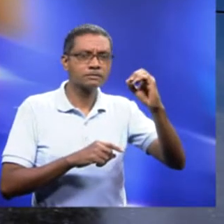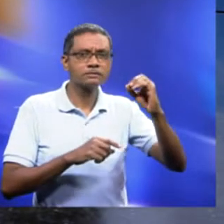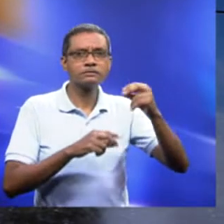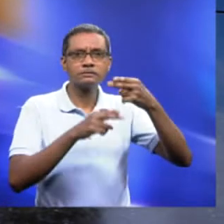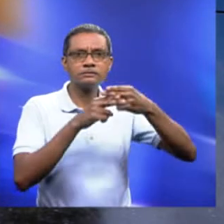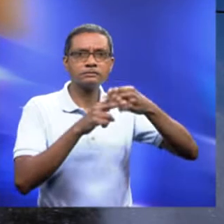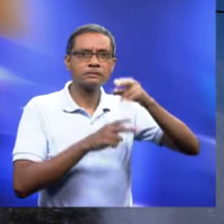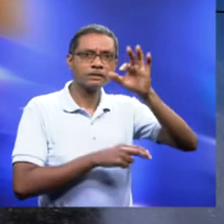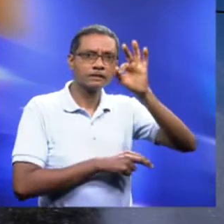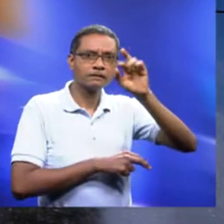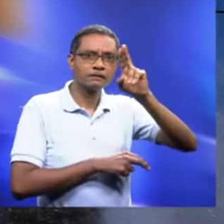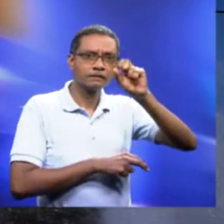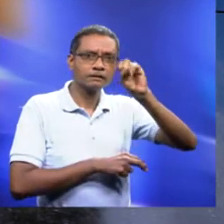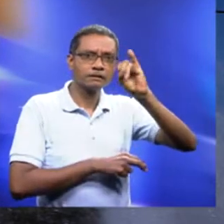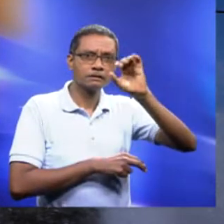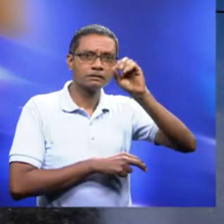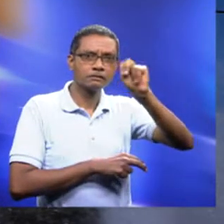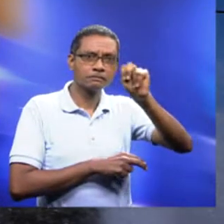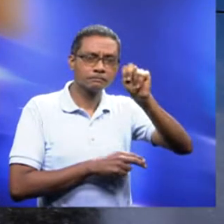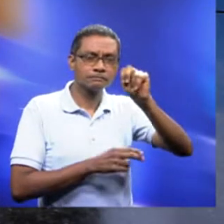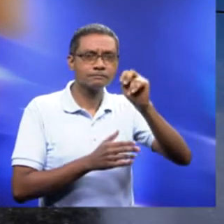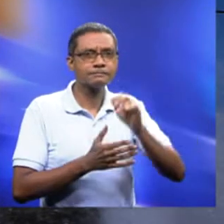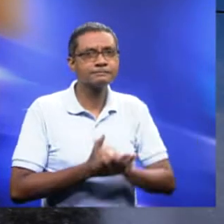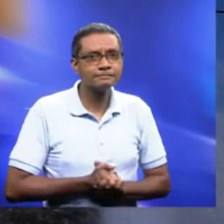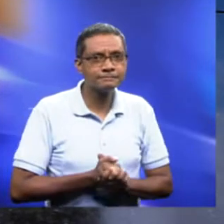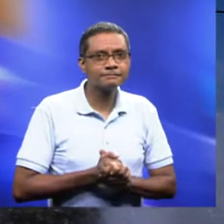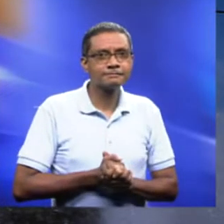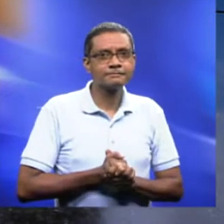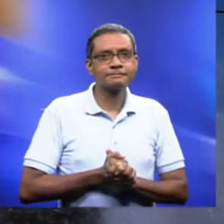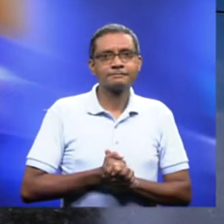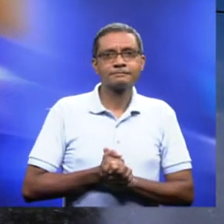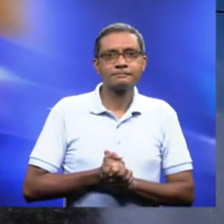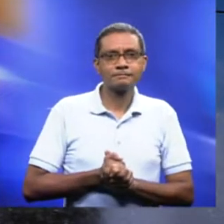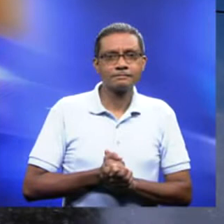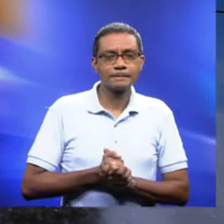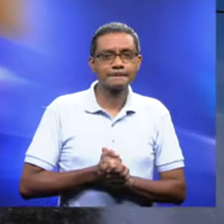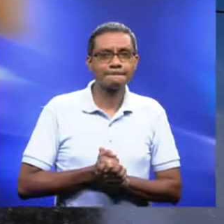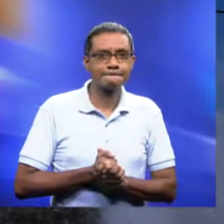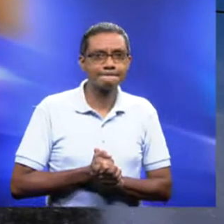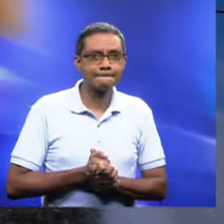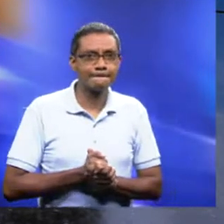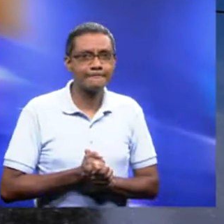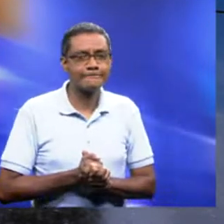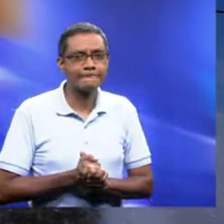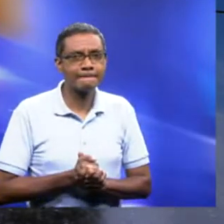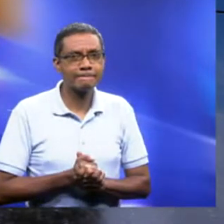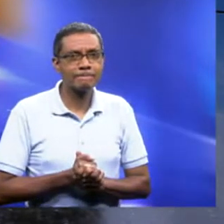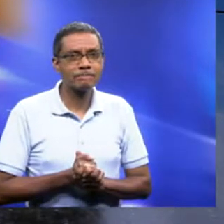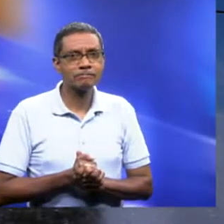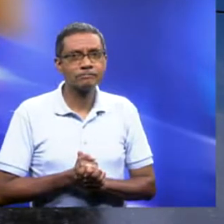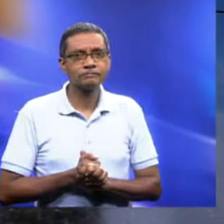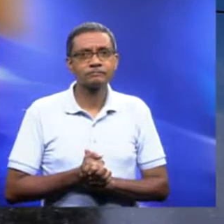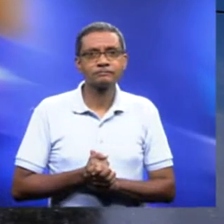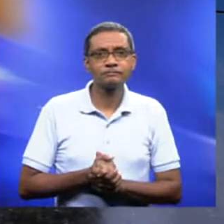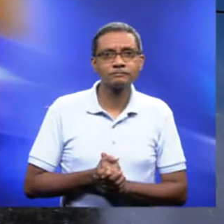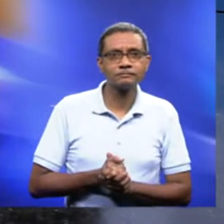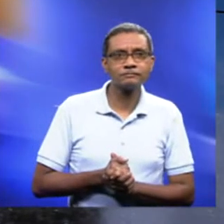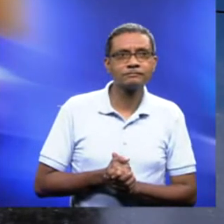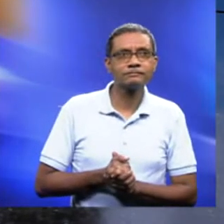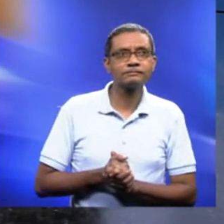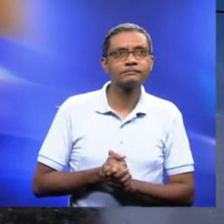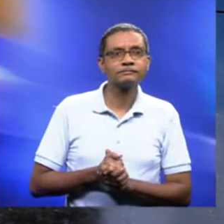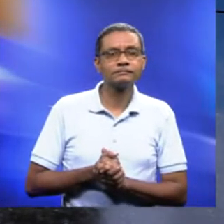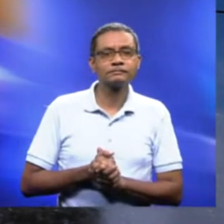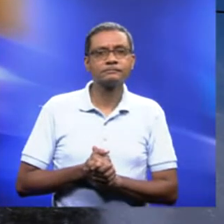lived up to the tagline, "When you cross the finish line, you will know more about yourself." So his 2 loves are athletics